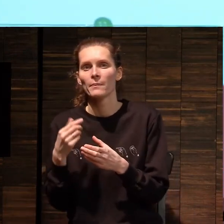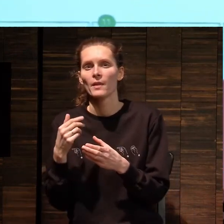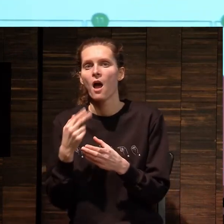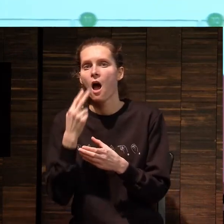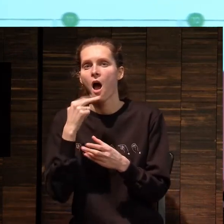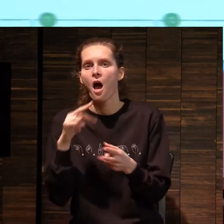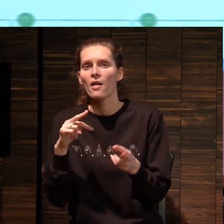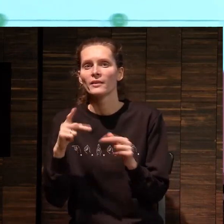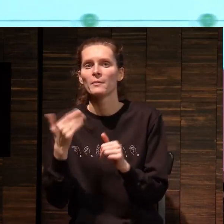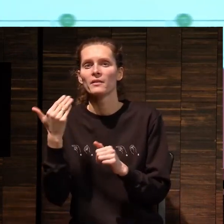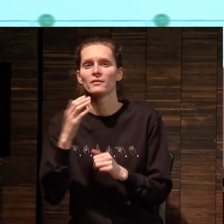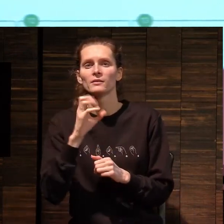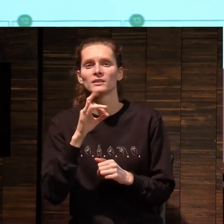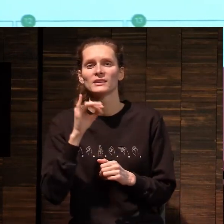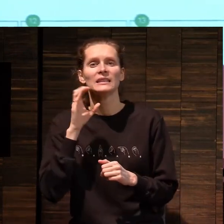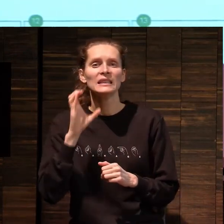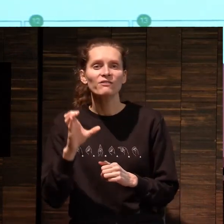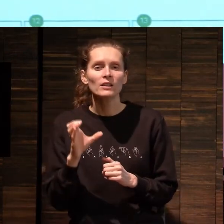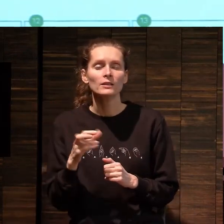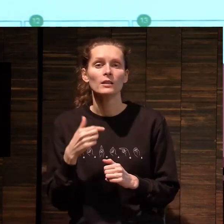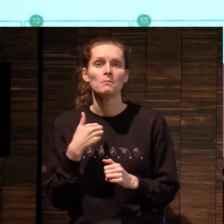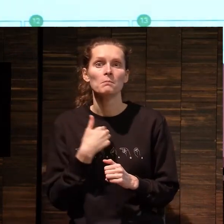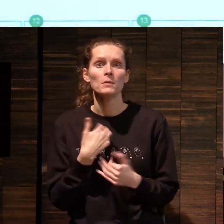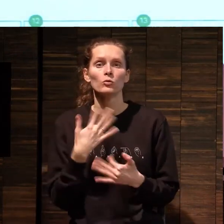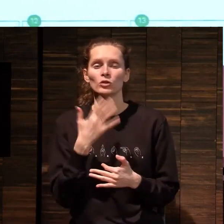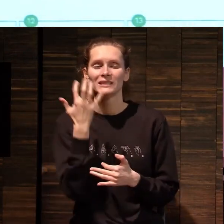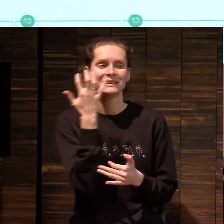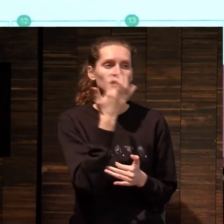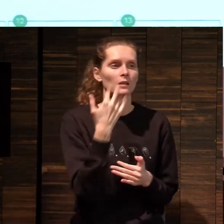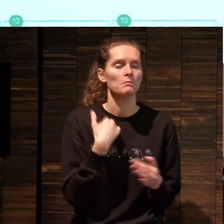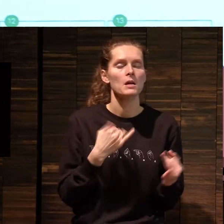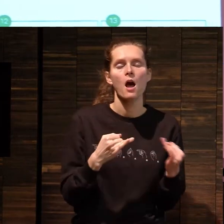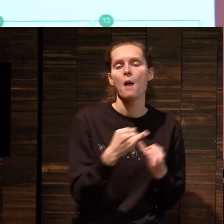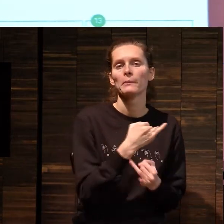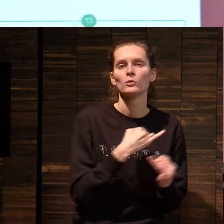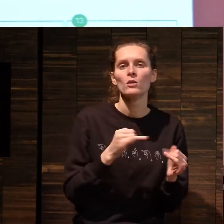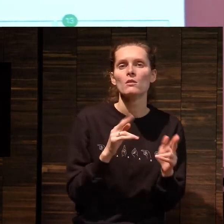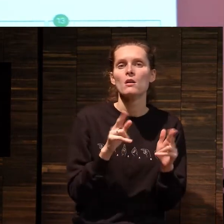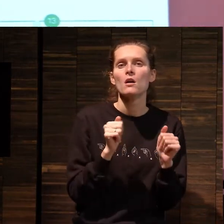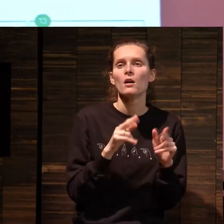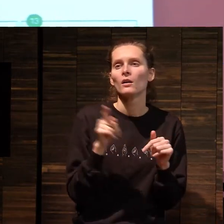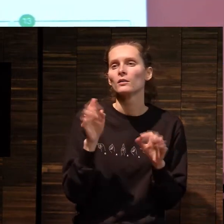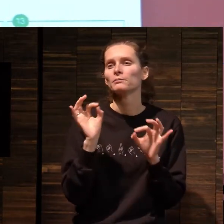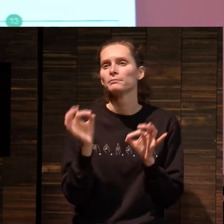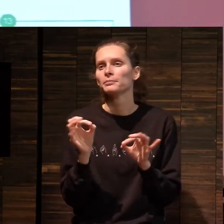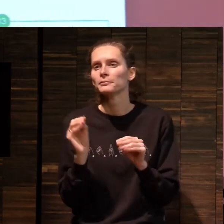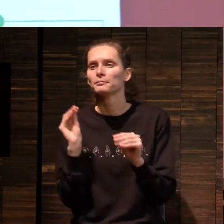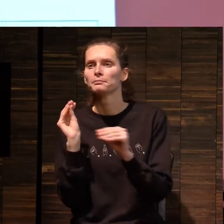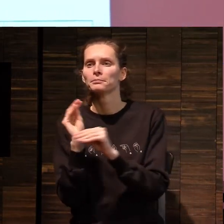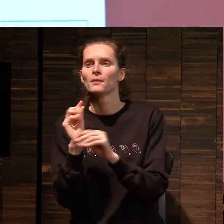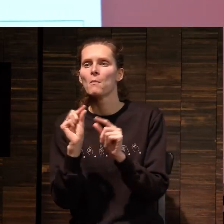help companies adapt their services. And when we discuss